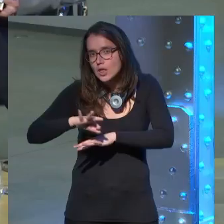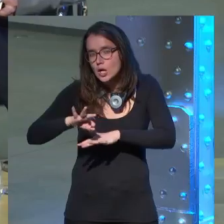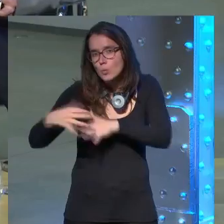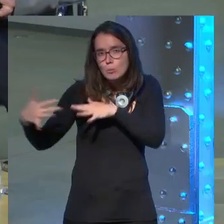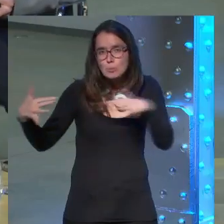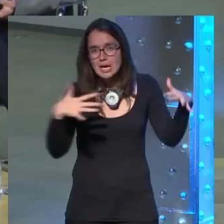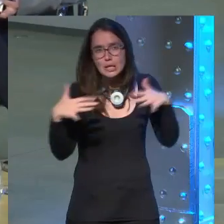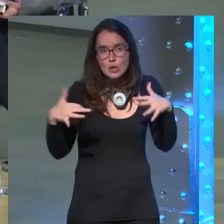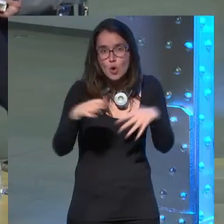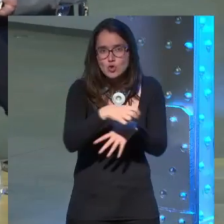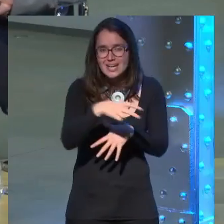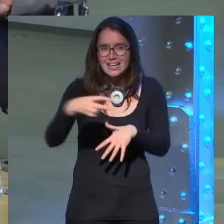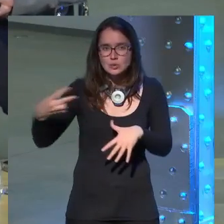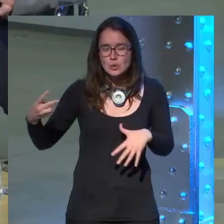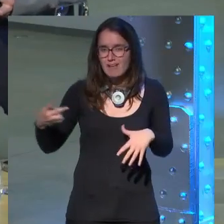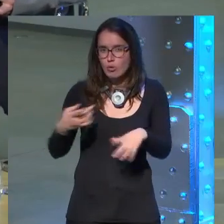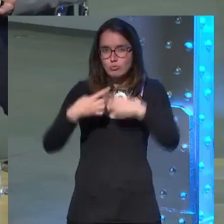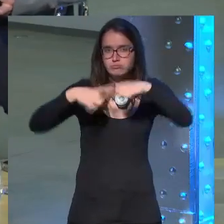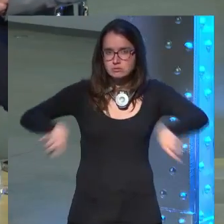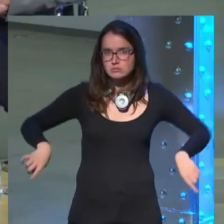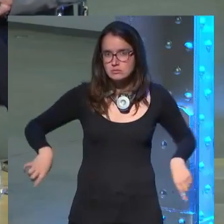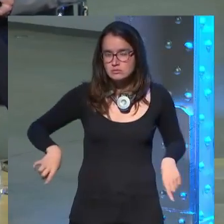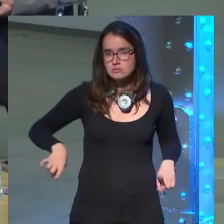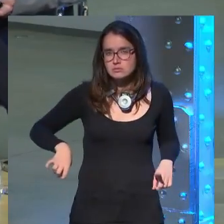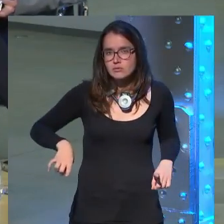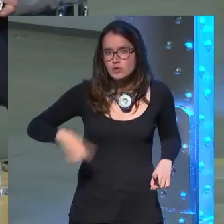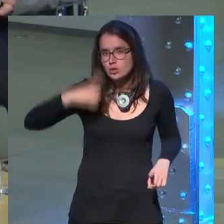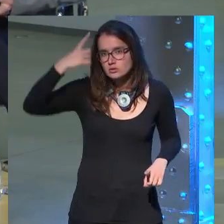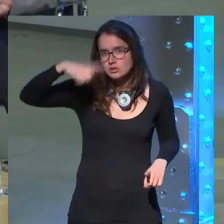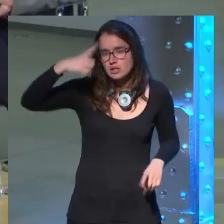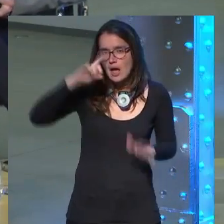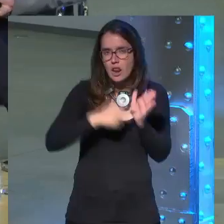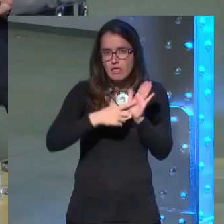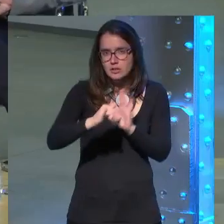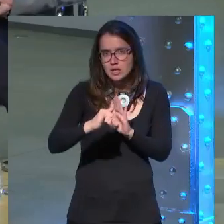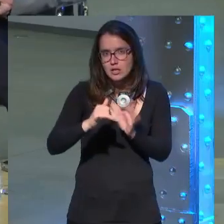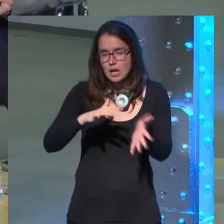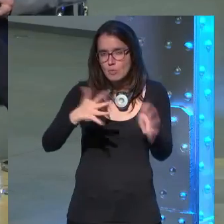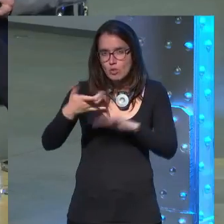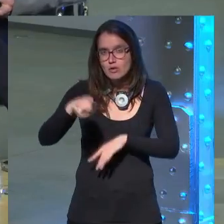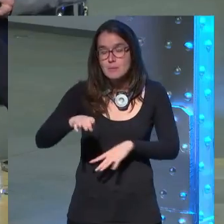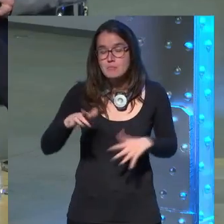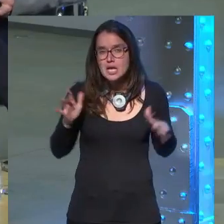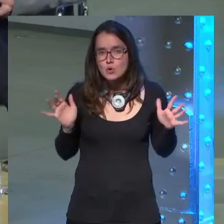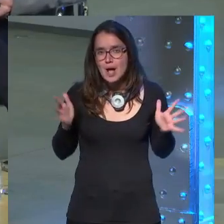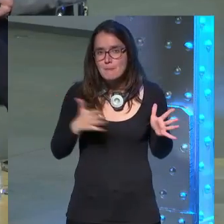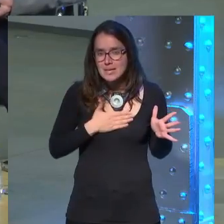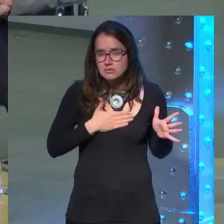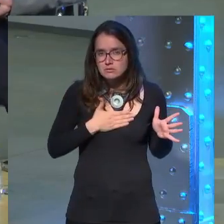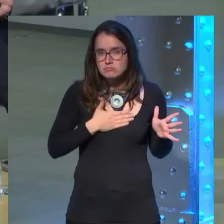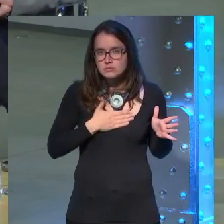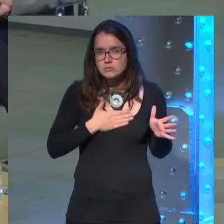take to a game to a different result, to a goal or whatever. And there are laws, of course, evolution laws.